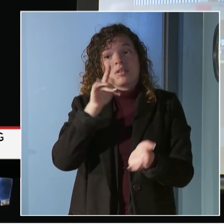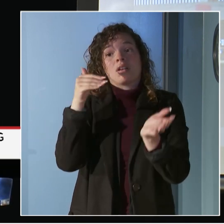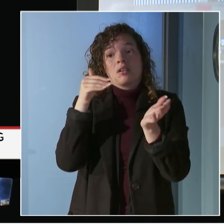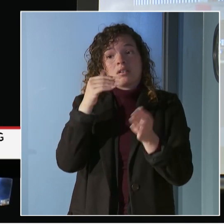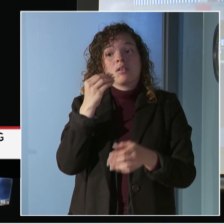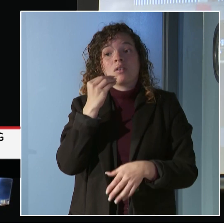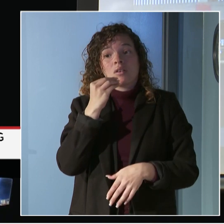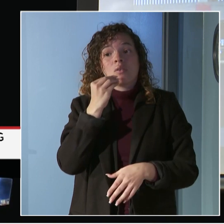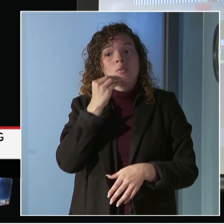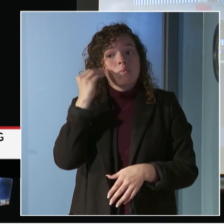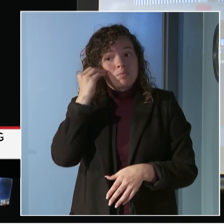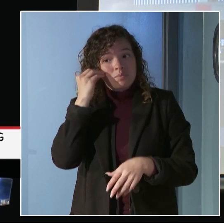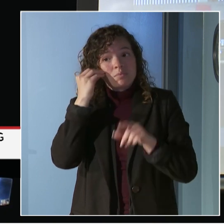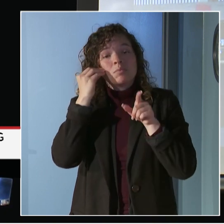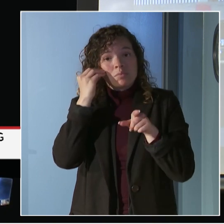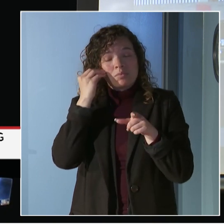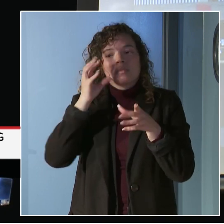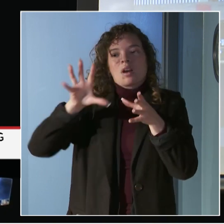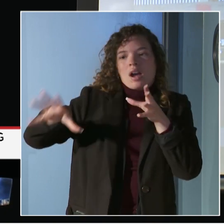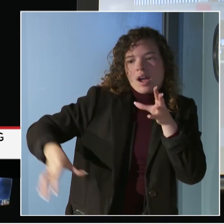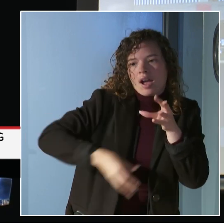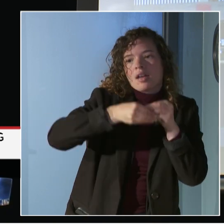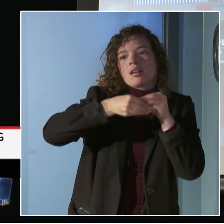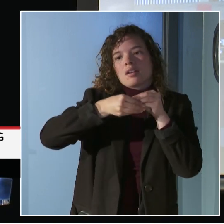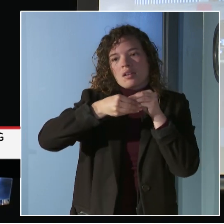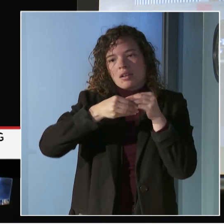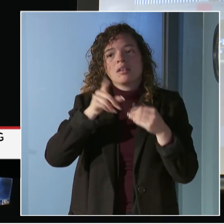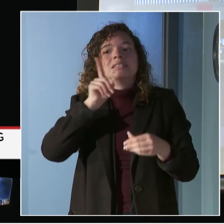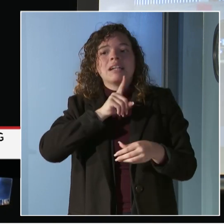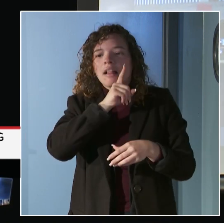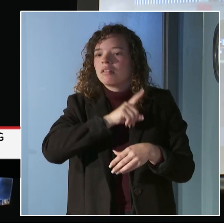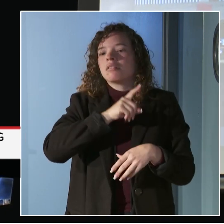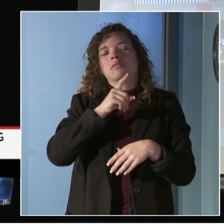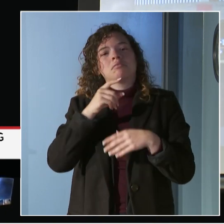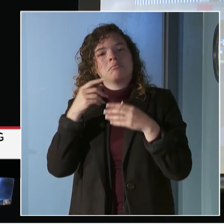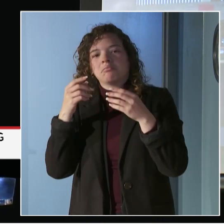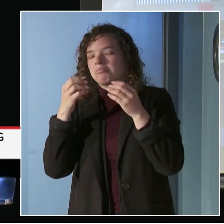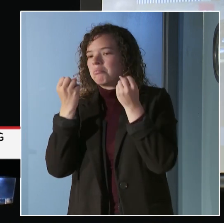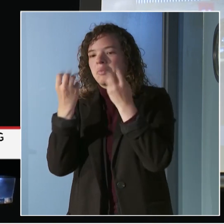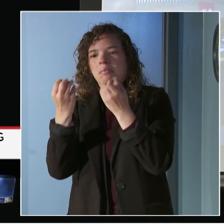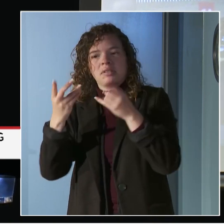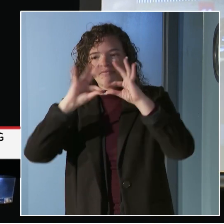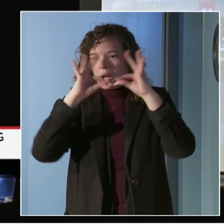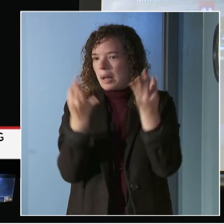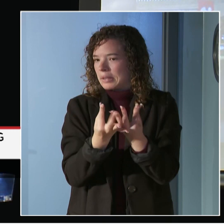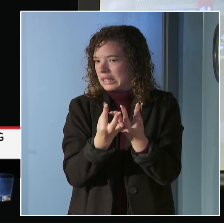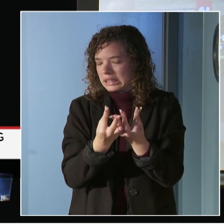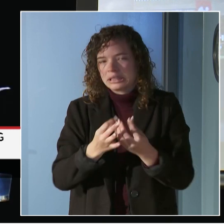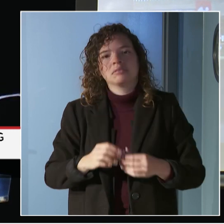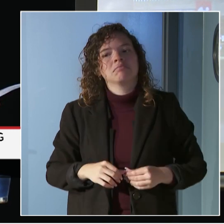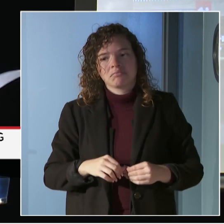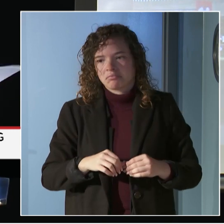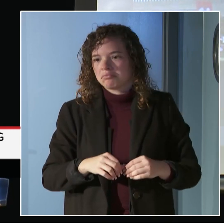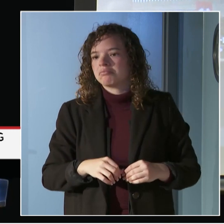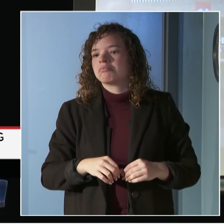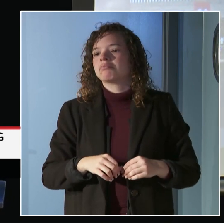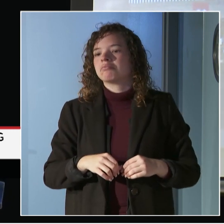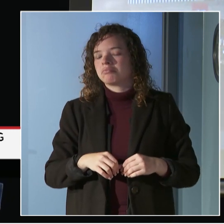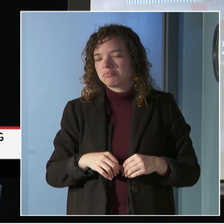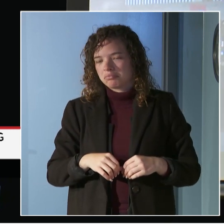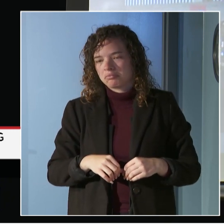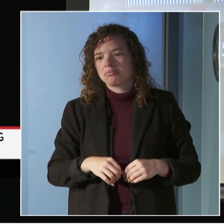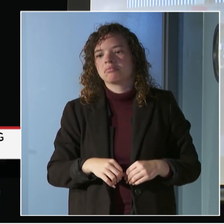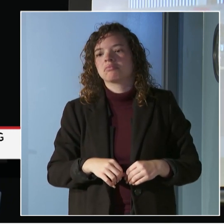units and family-sized units, and that right here on Calarama that you will get another 6,000